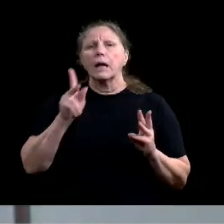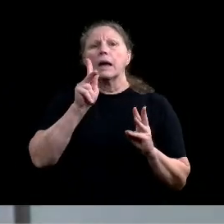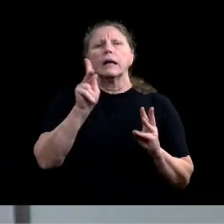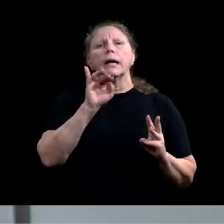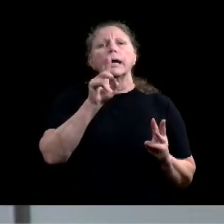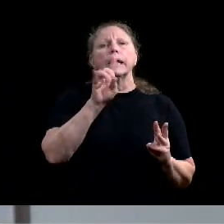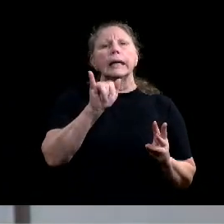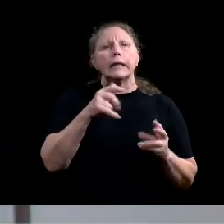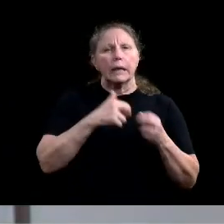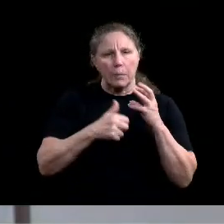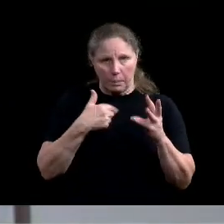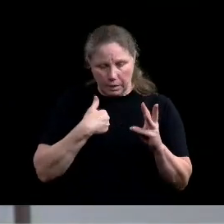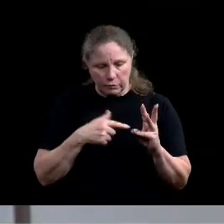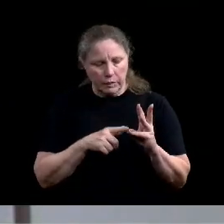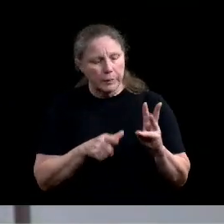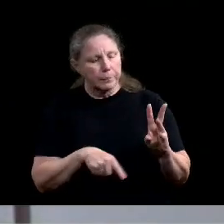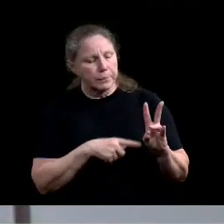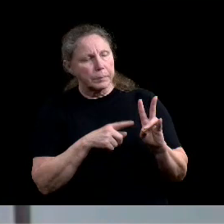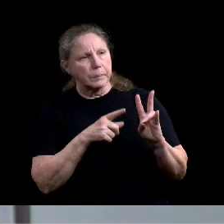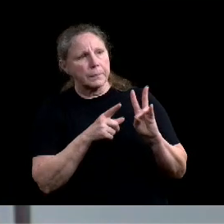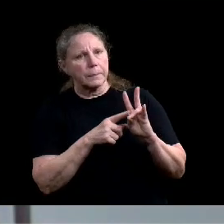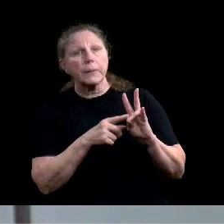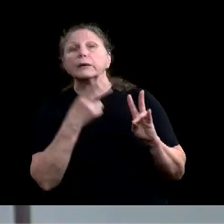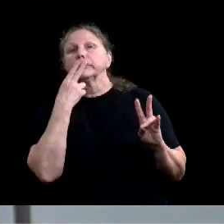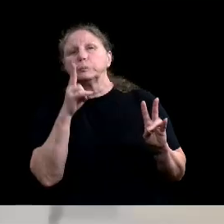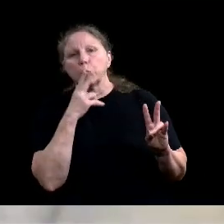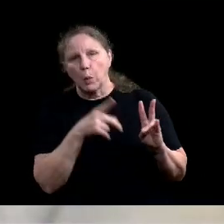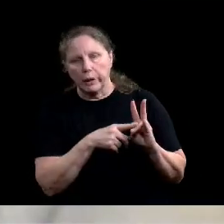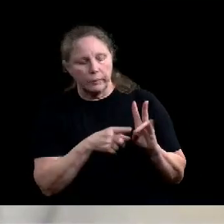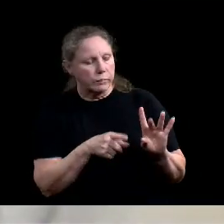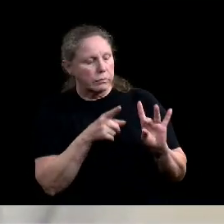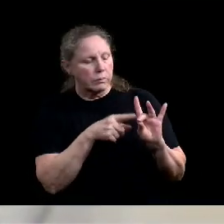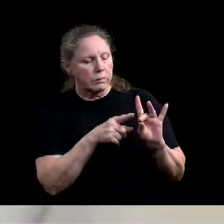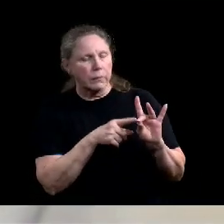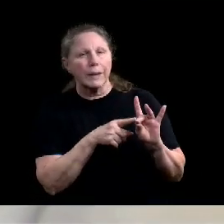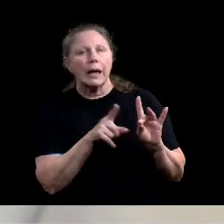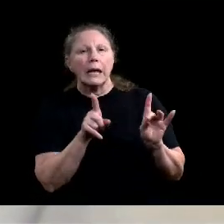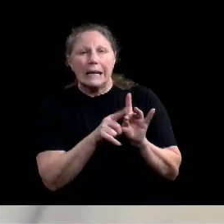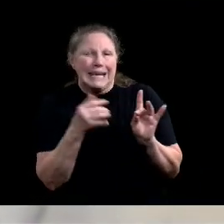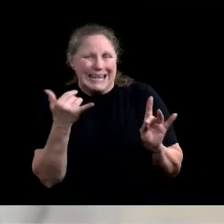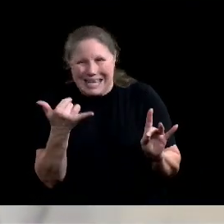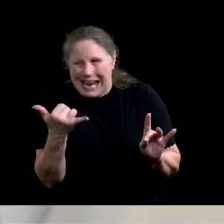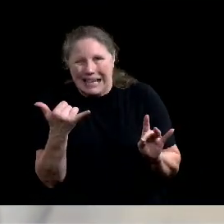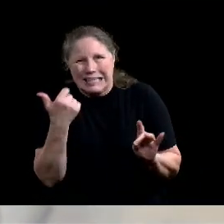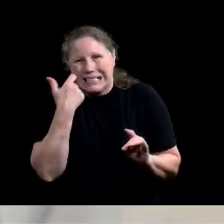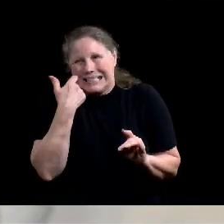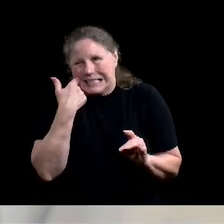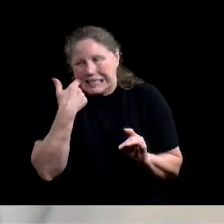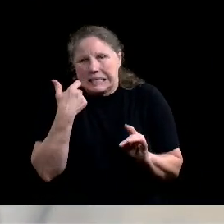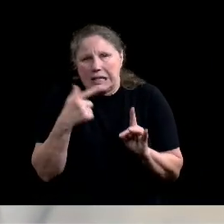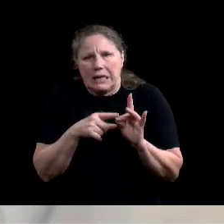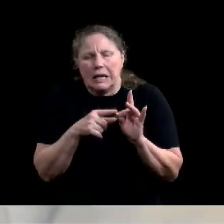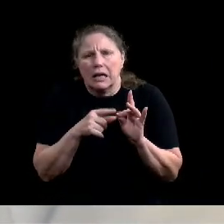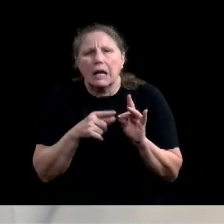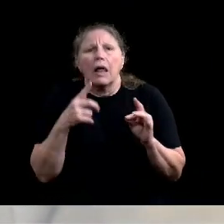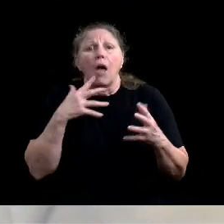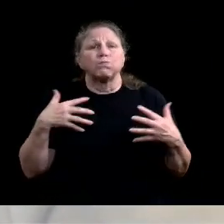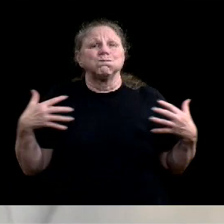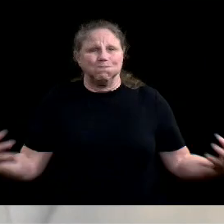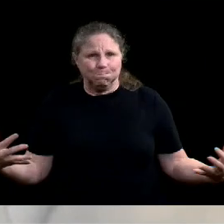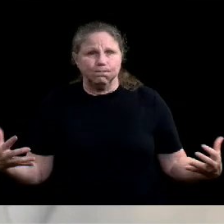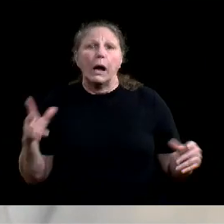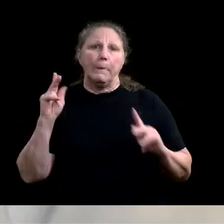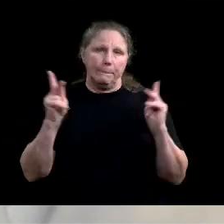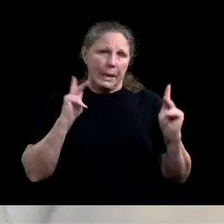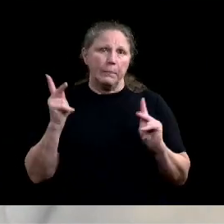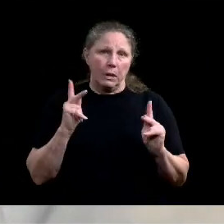smoking, and then there's some preliminary evidence around obesity. So if you have any one of those, it increases